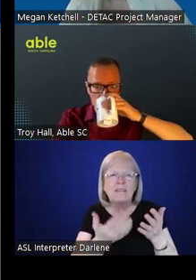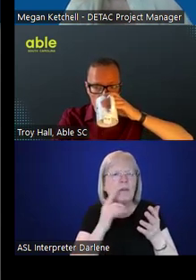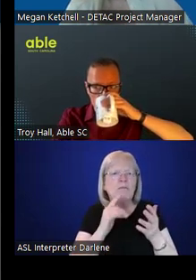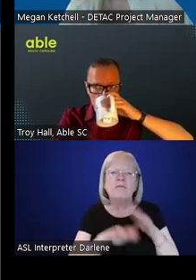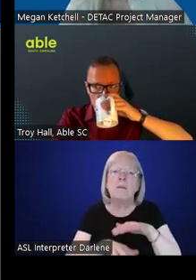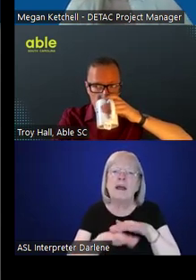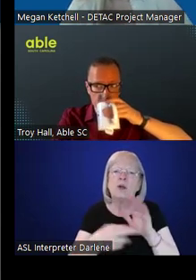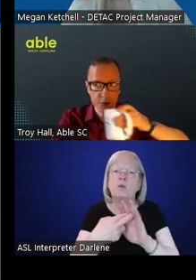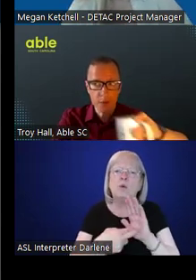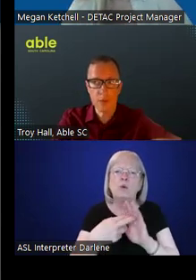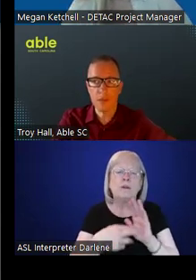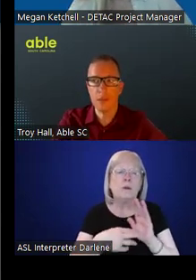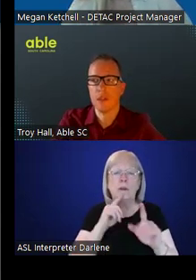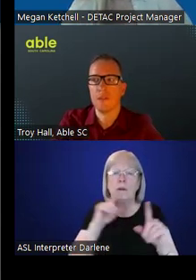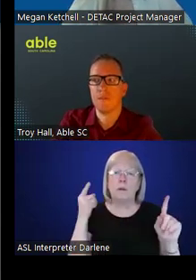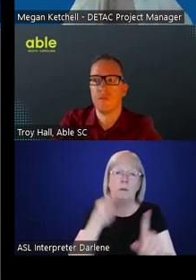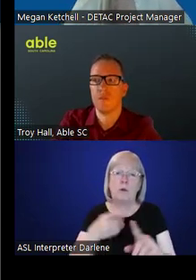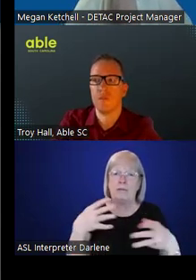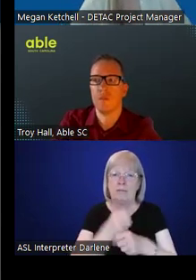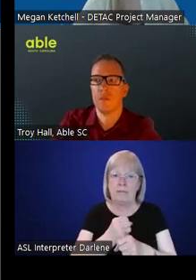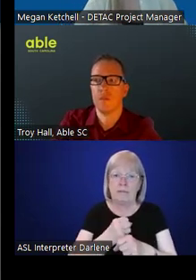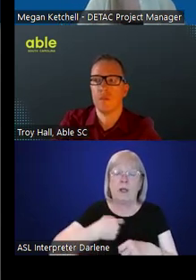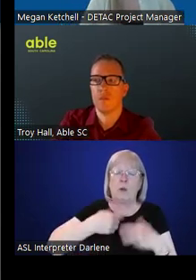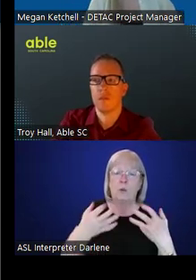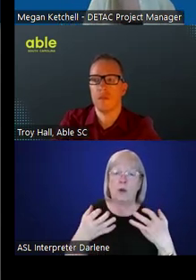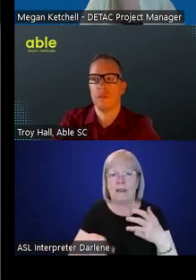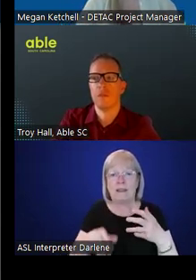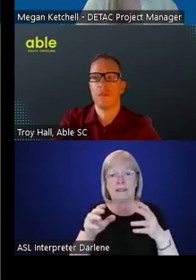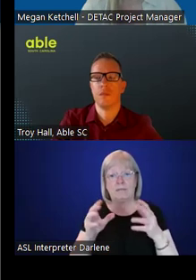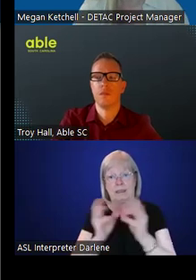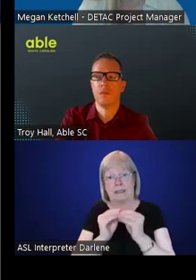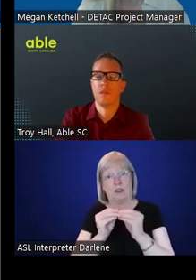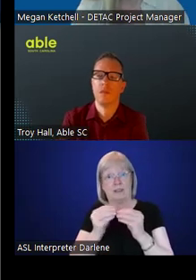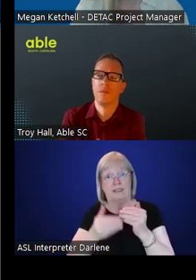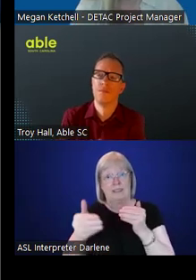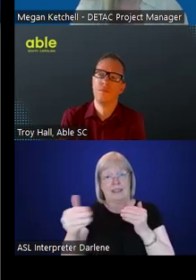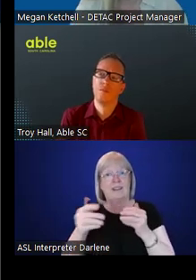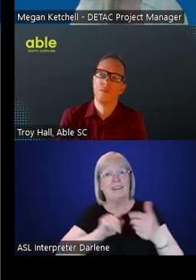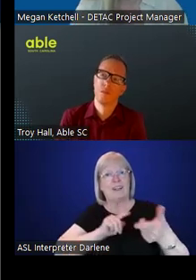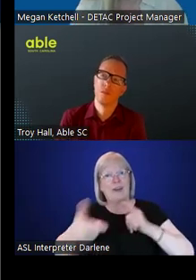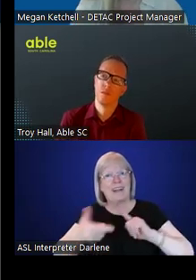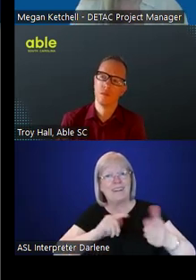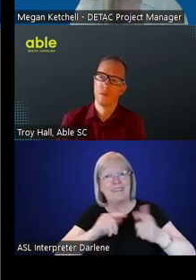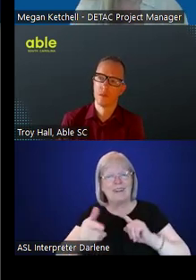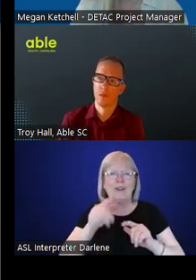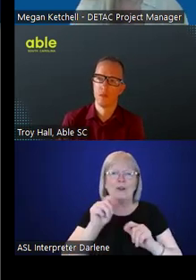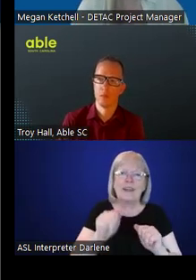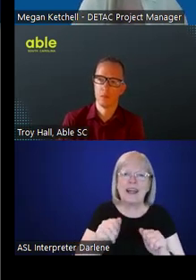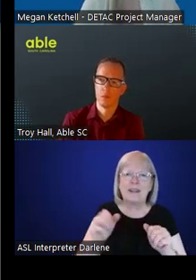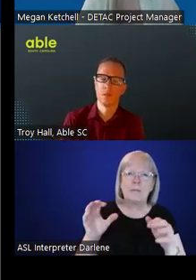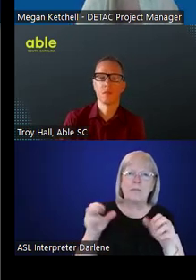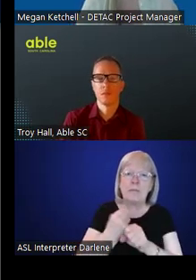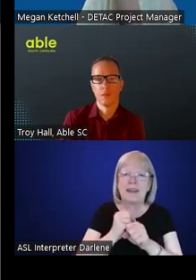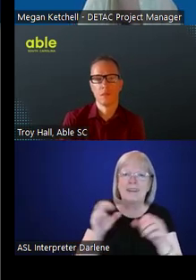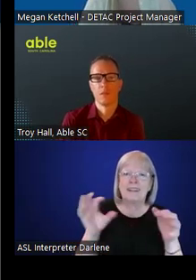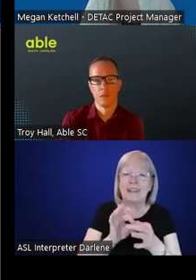the gist of this is really that we want these sessions to be interactive and for you to be able to make connections with our facilitator